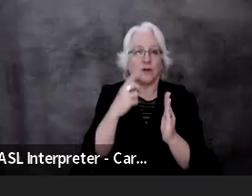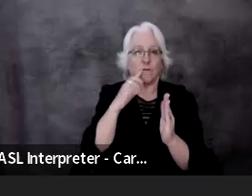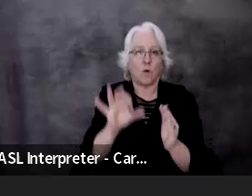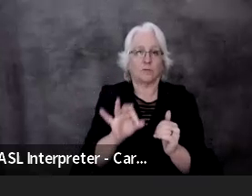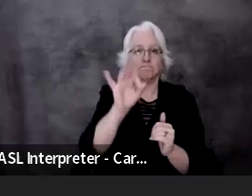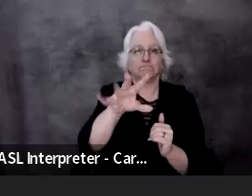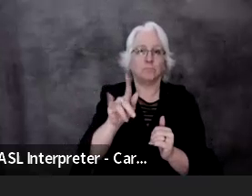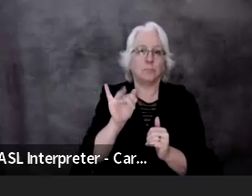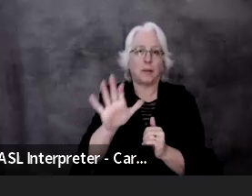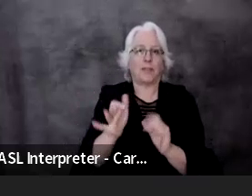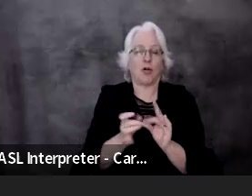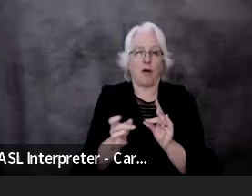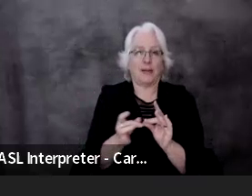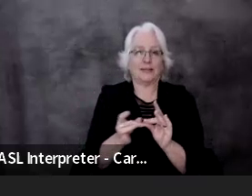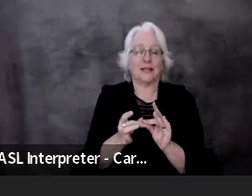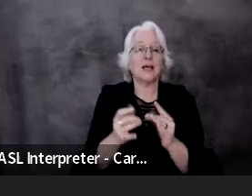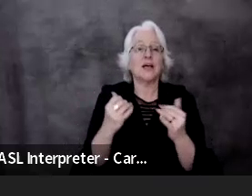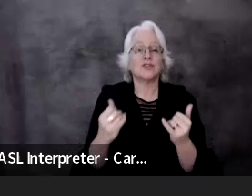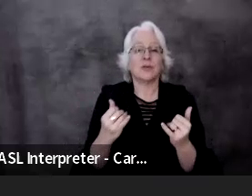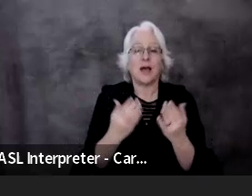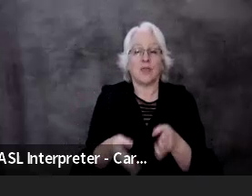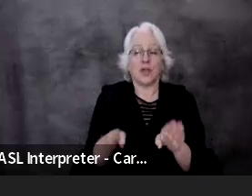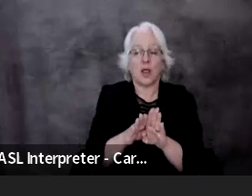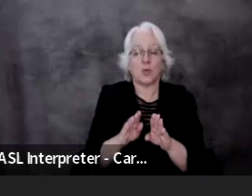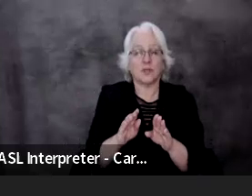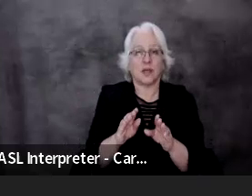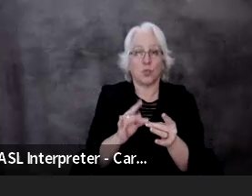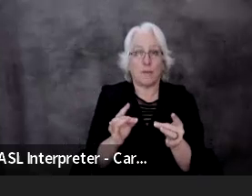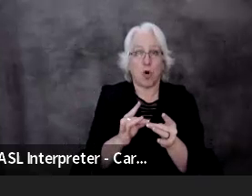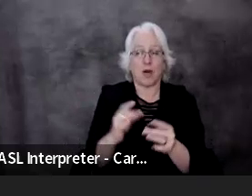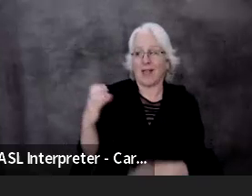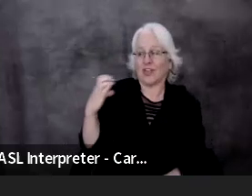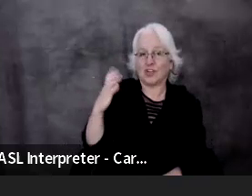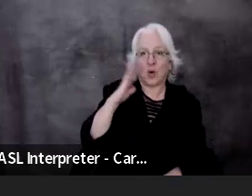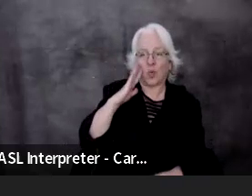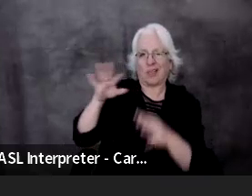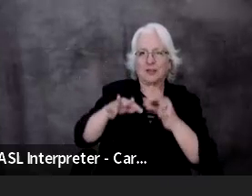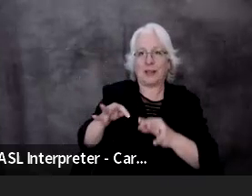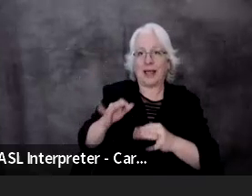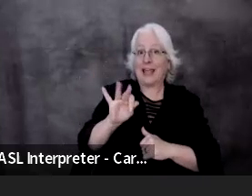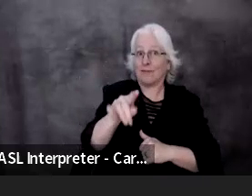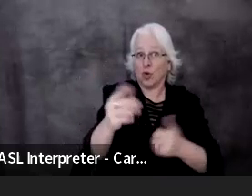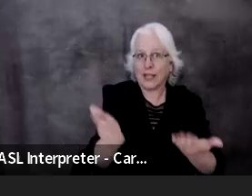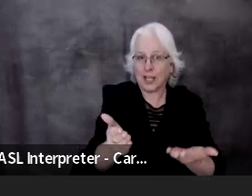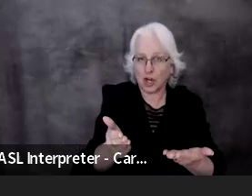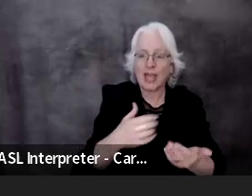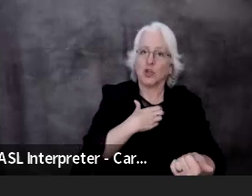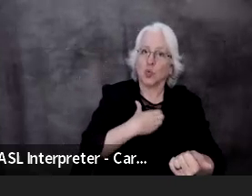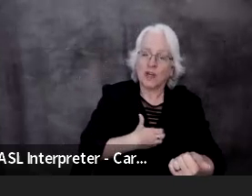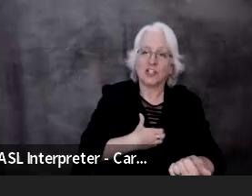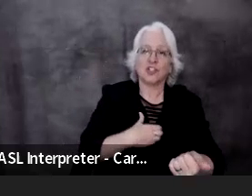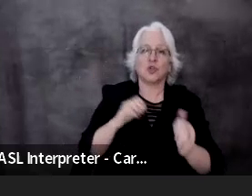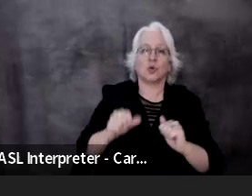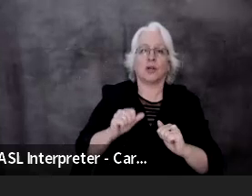comment. In the closing remarks, our chair will go over how, if you are here today and you have wished to speak